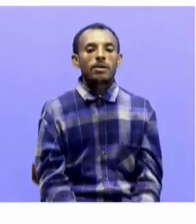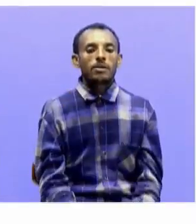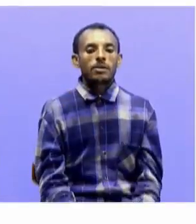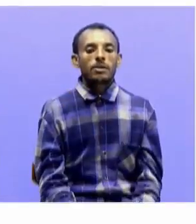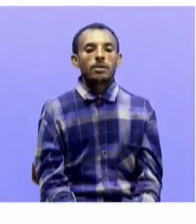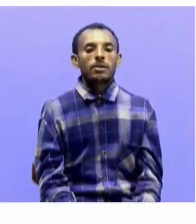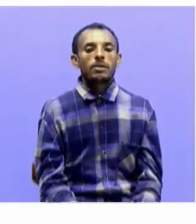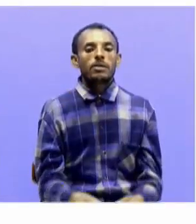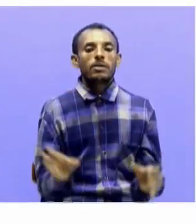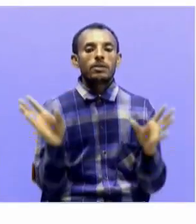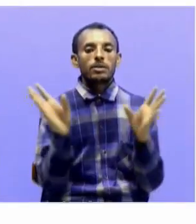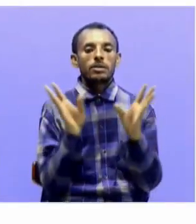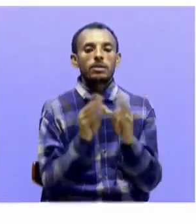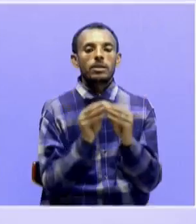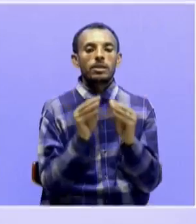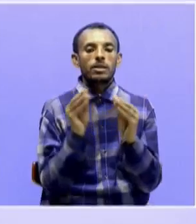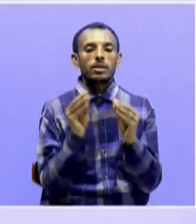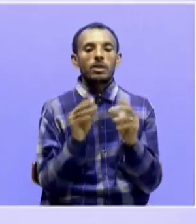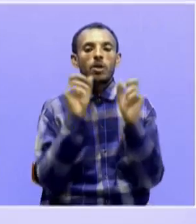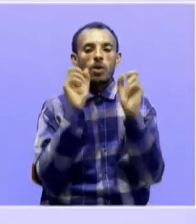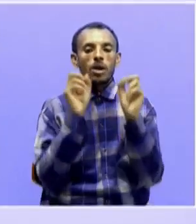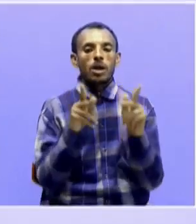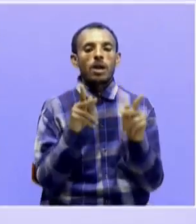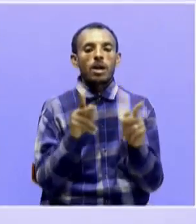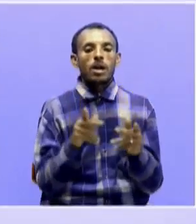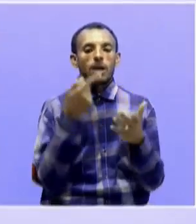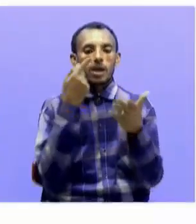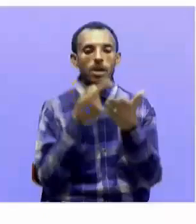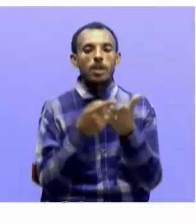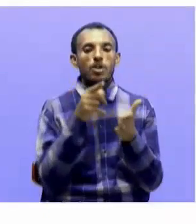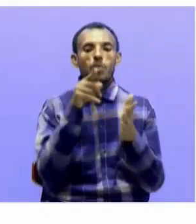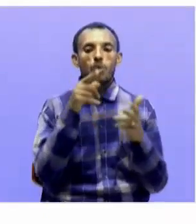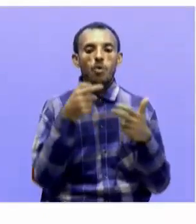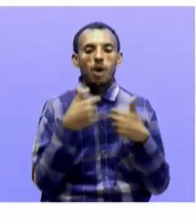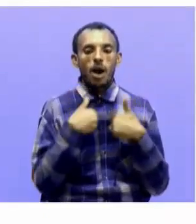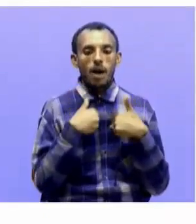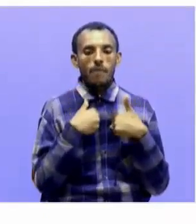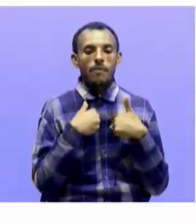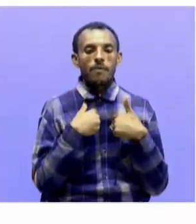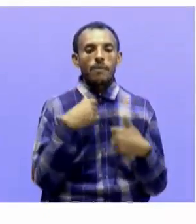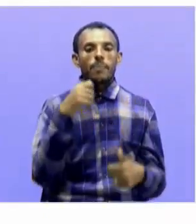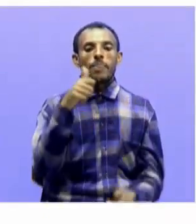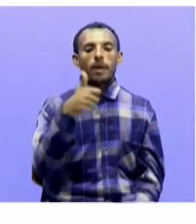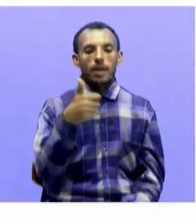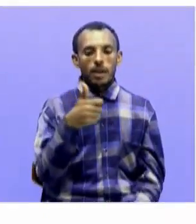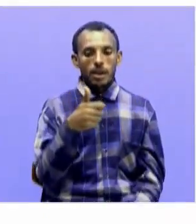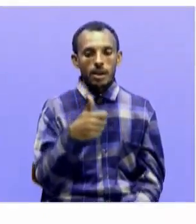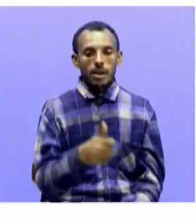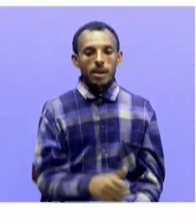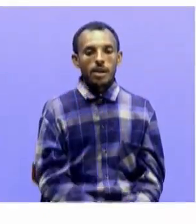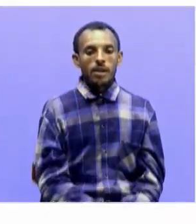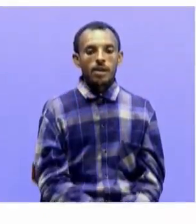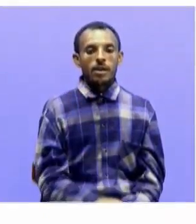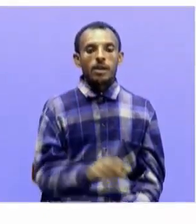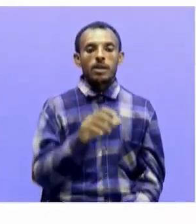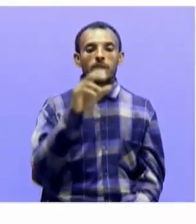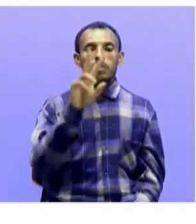set. Okay, here you have 10,